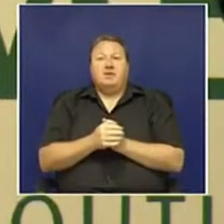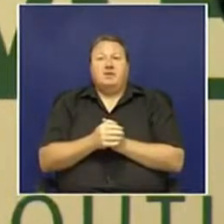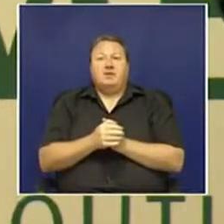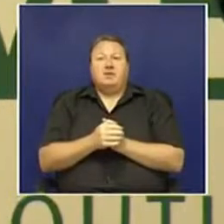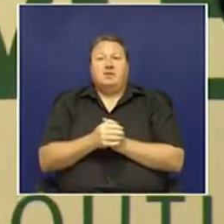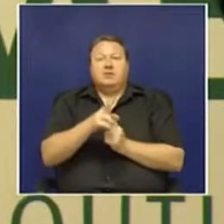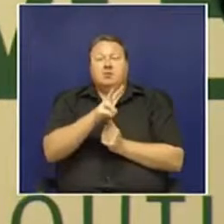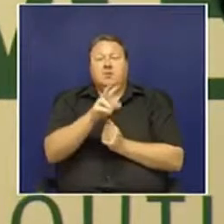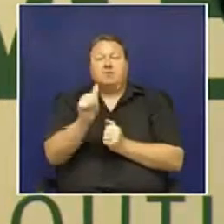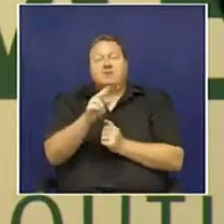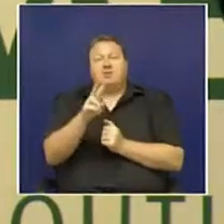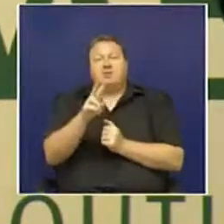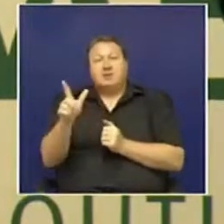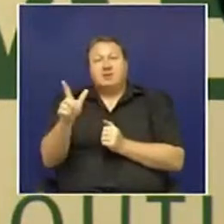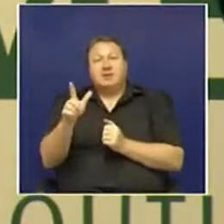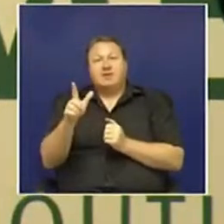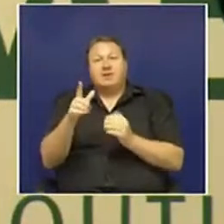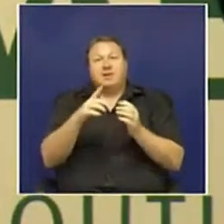26-27 and